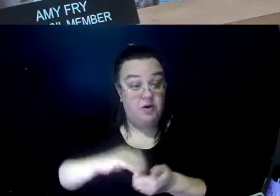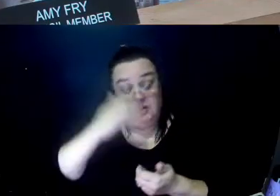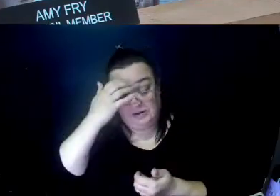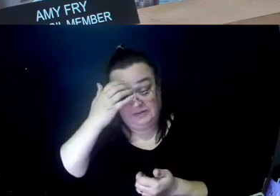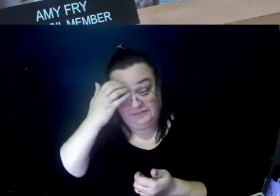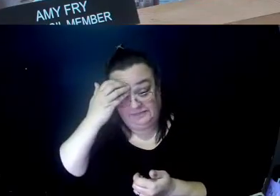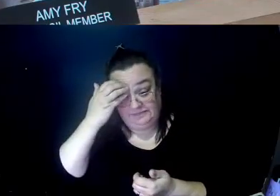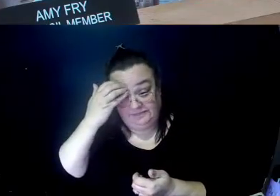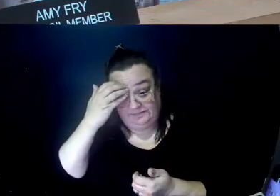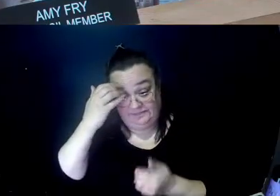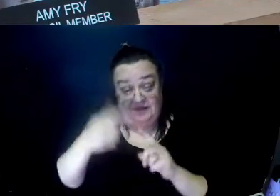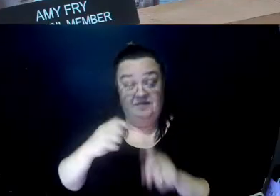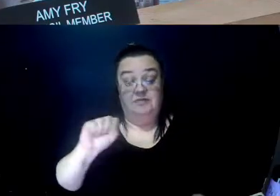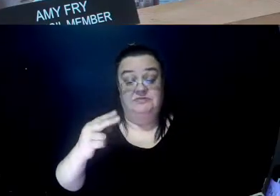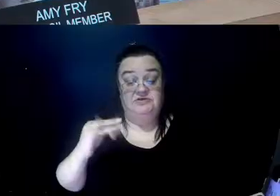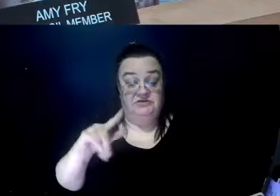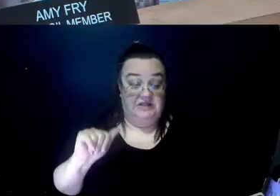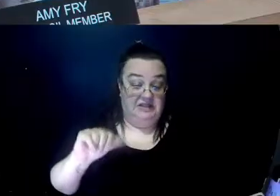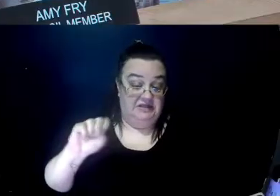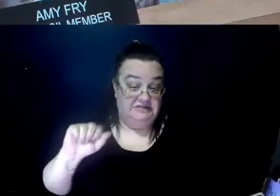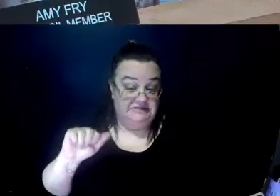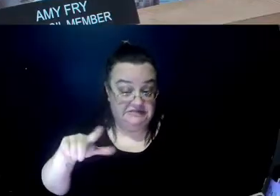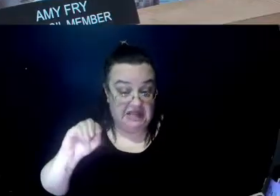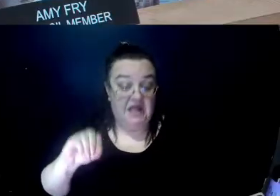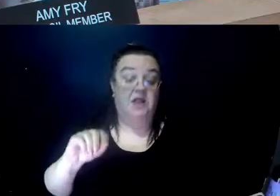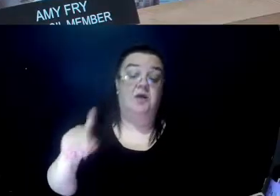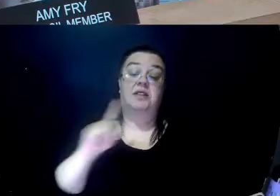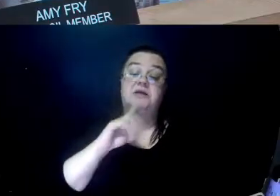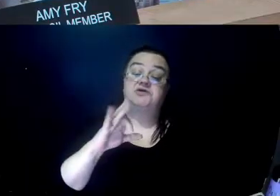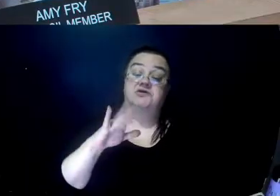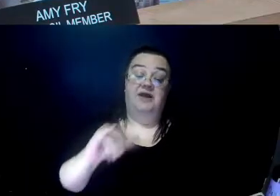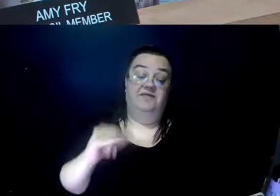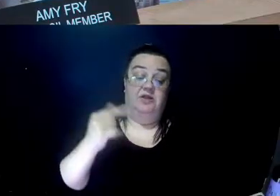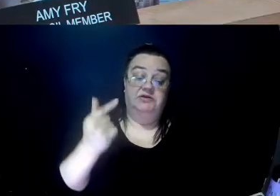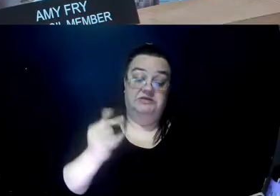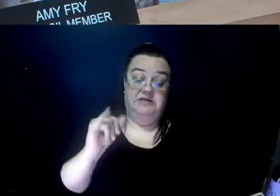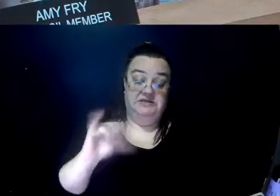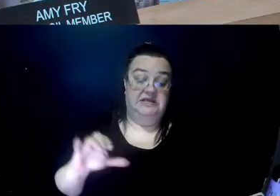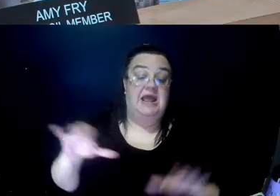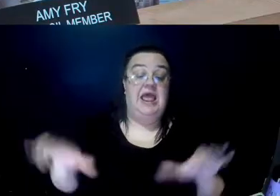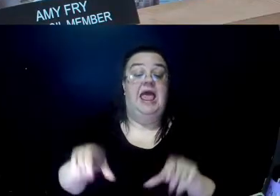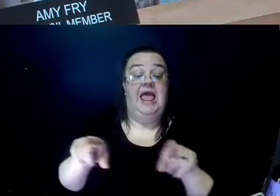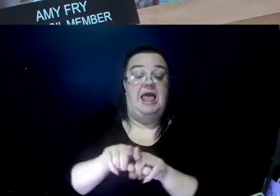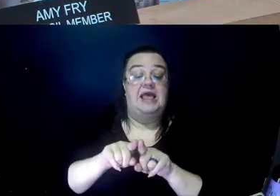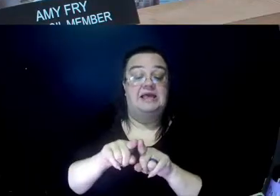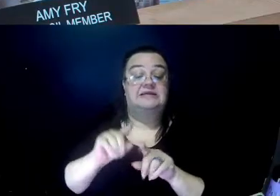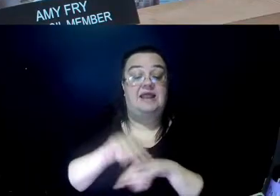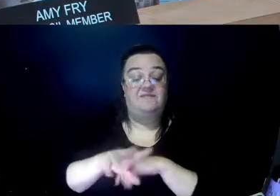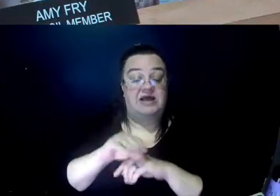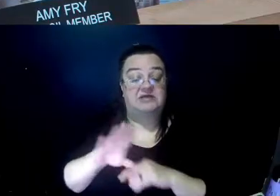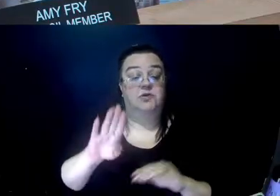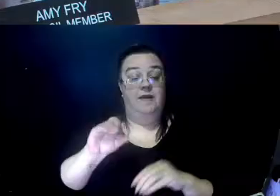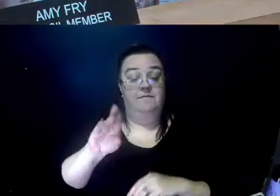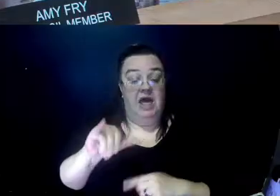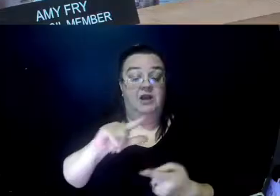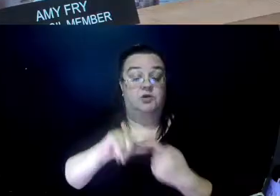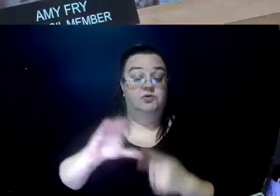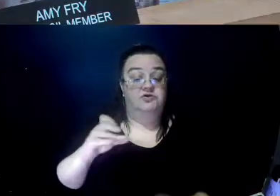Sheila Salo. The Cheverly Green Infrastructure Committee acts as an advisory body to the Cheverly Mayor and Council.